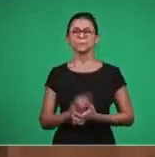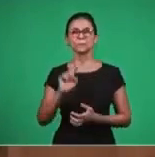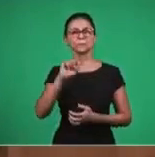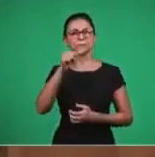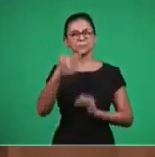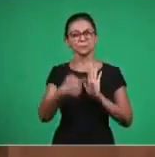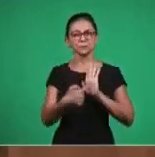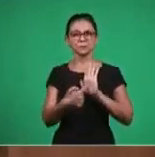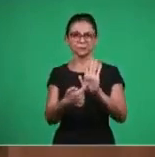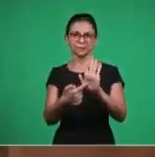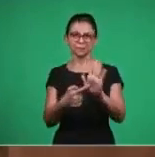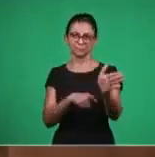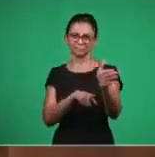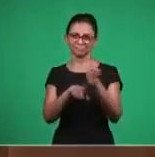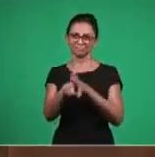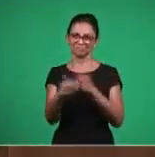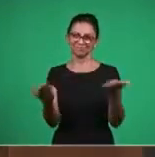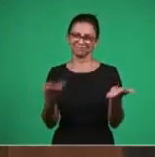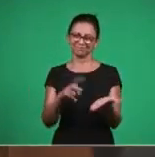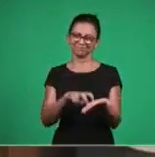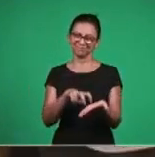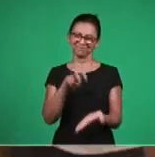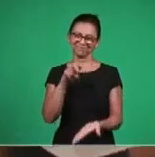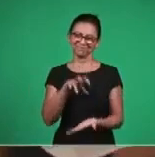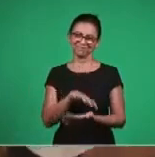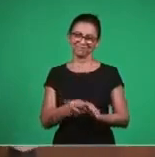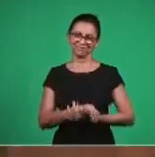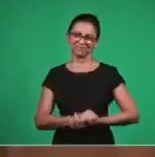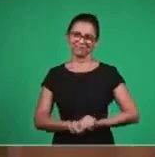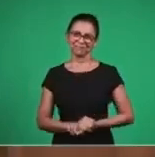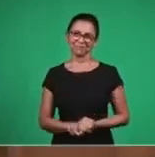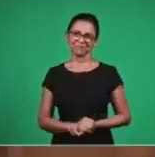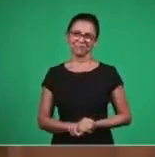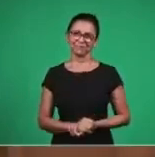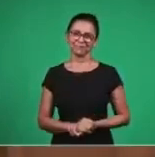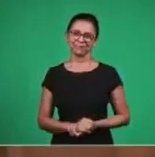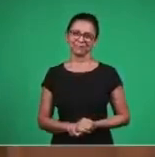can go to the question that I made this morning.